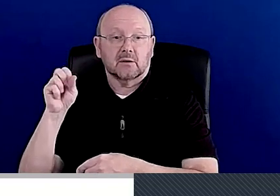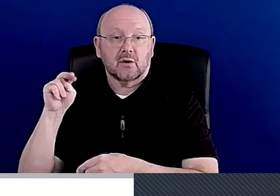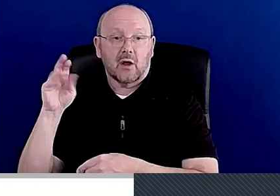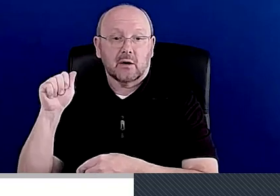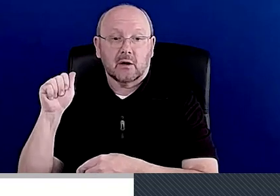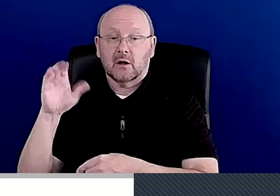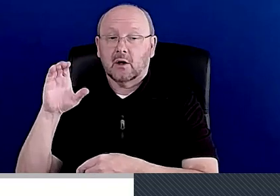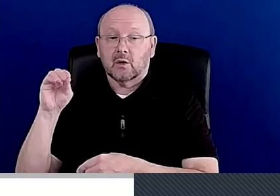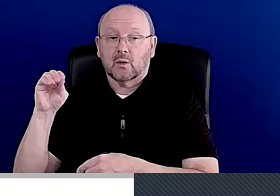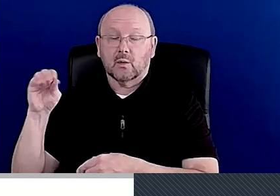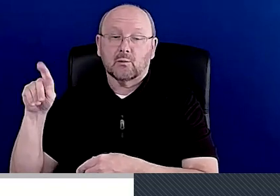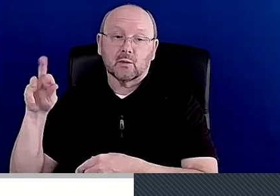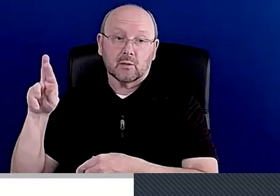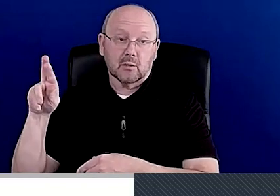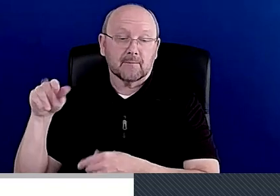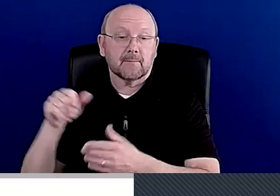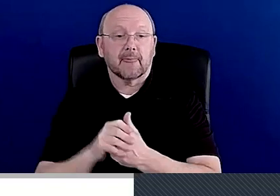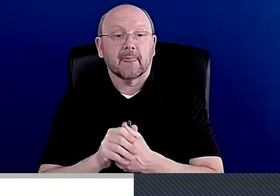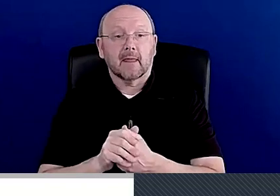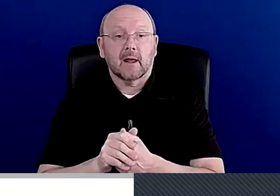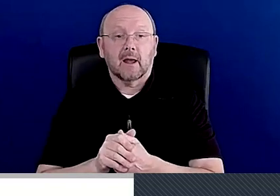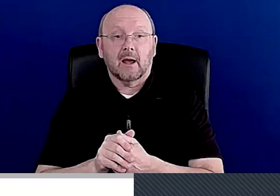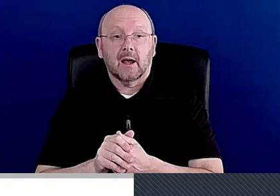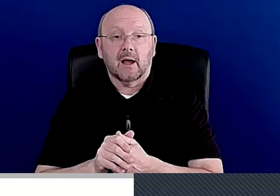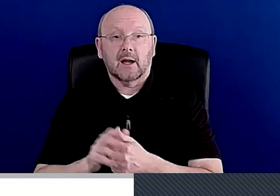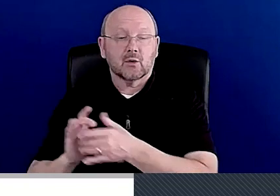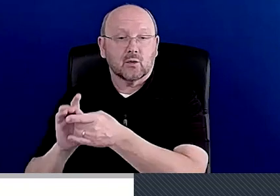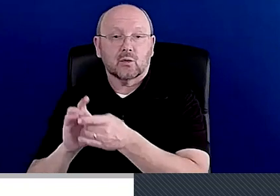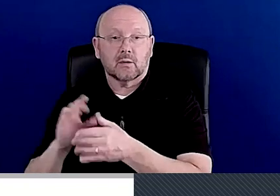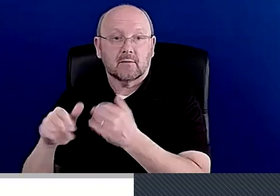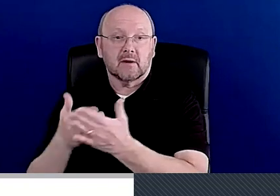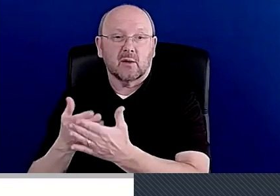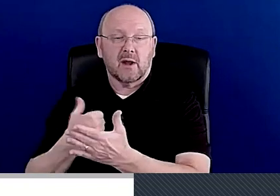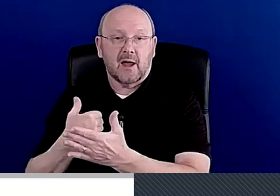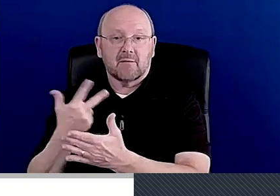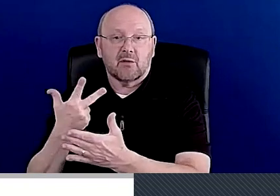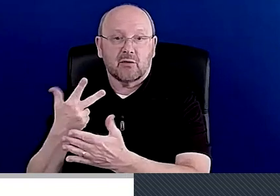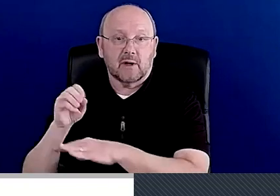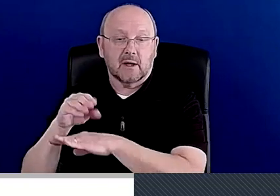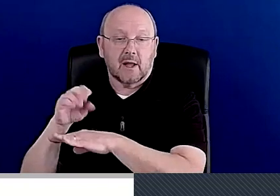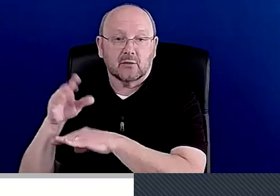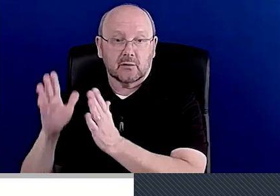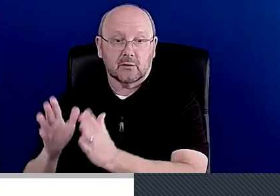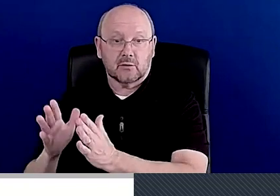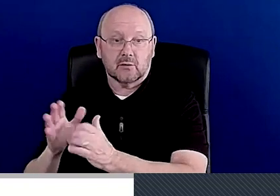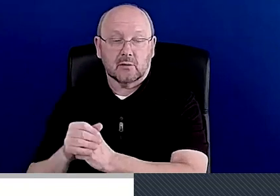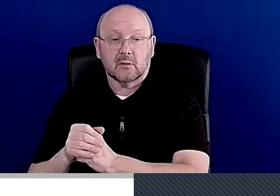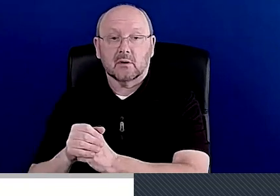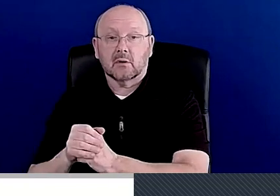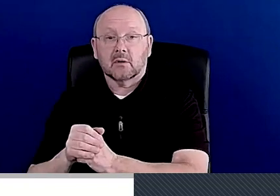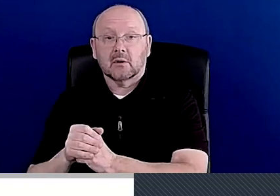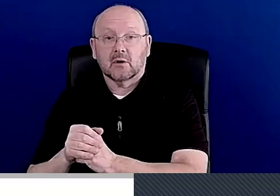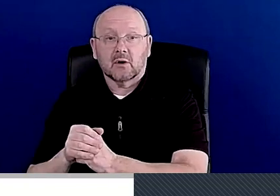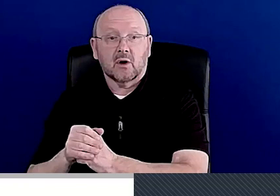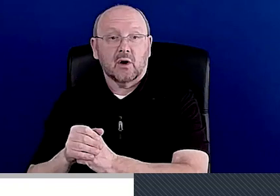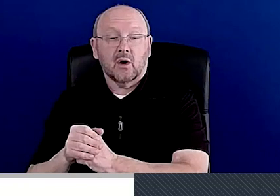And I coordinate the process. We have 3 counselors. We have 3 counselors just